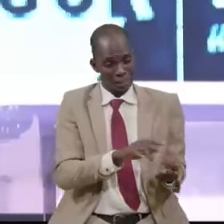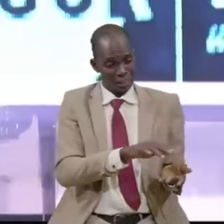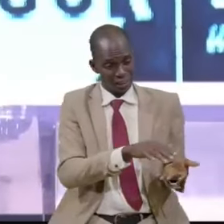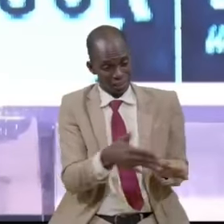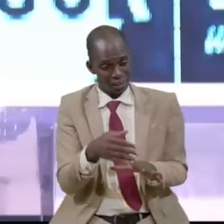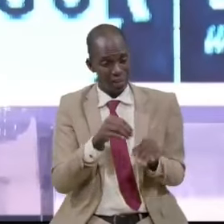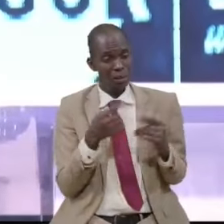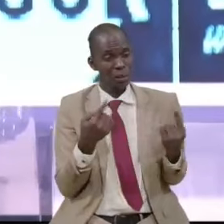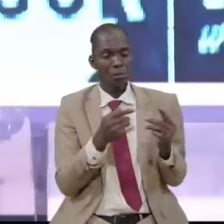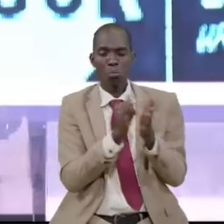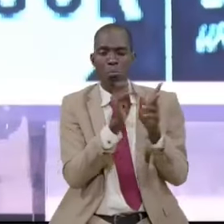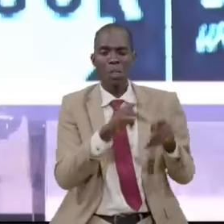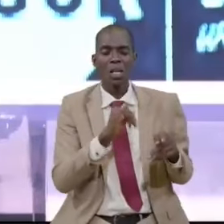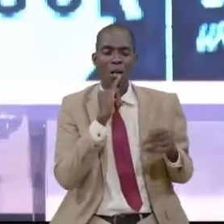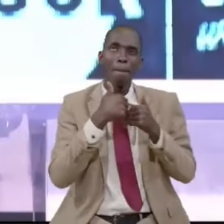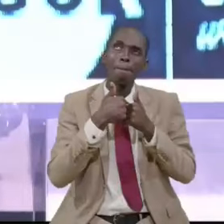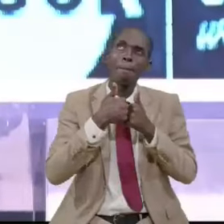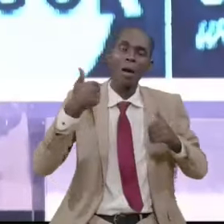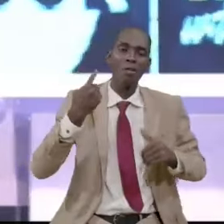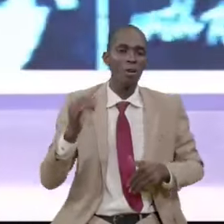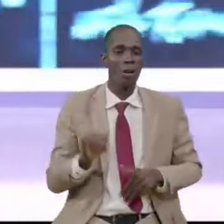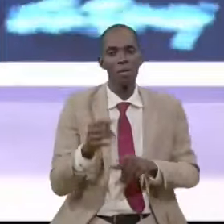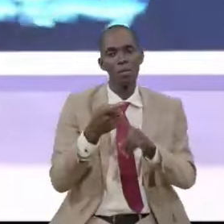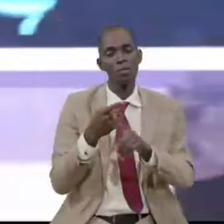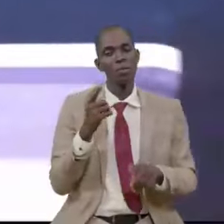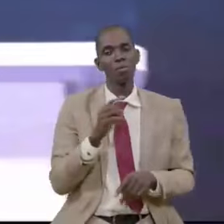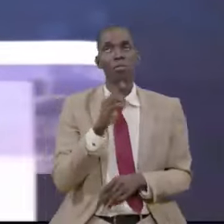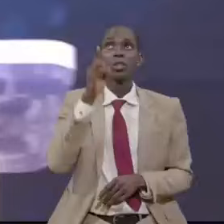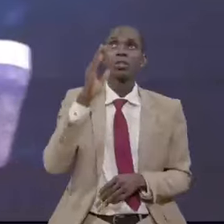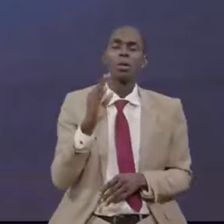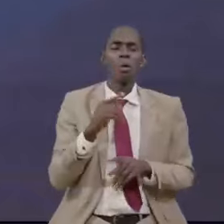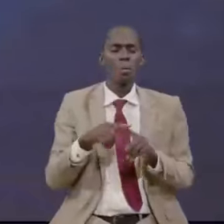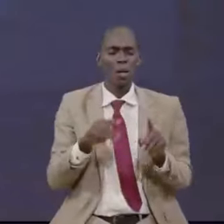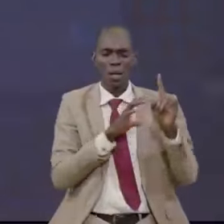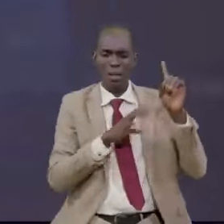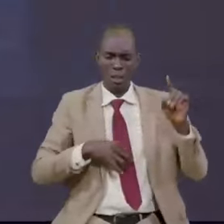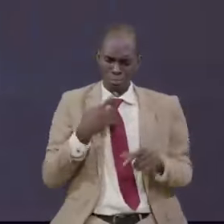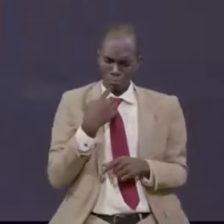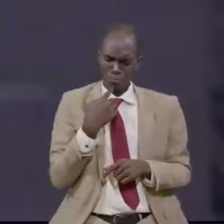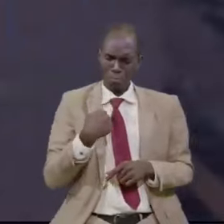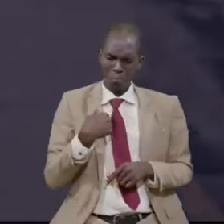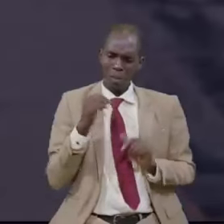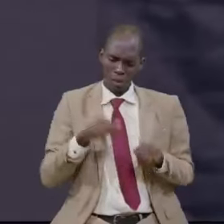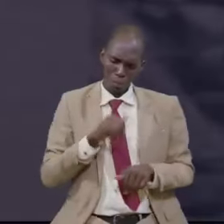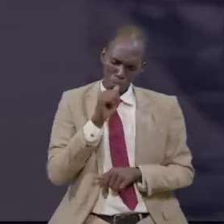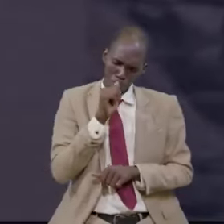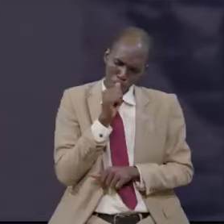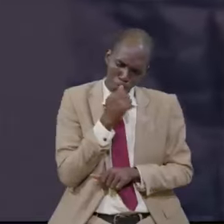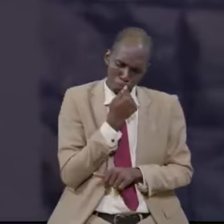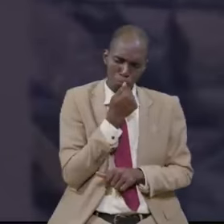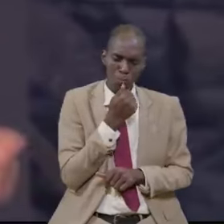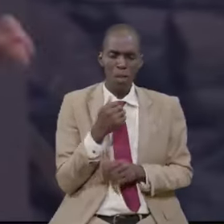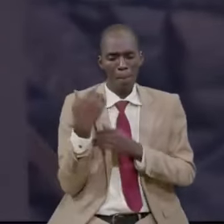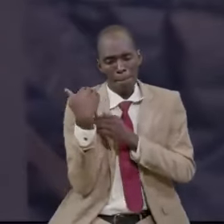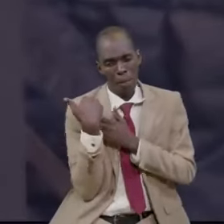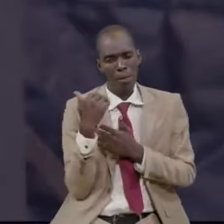But I, Christ, he said, I can bear that and then die for him.